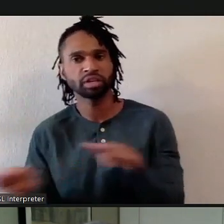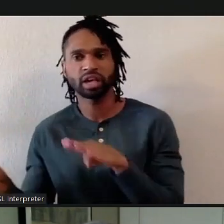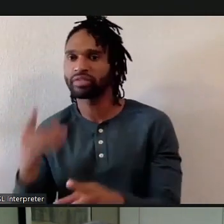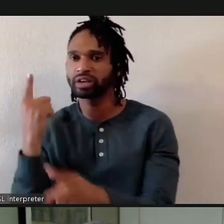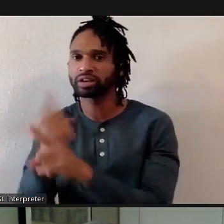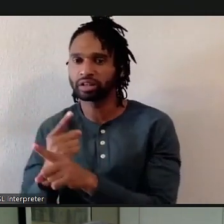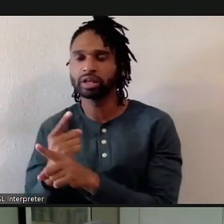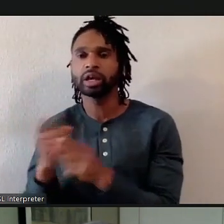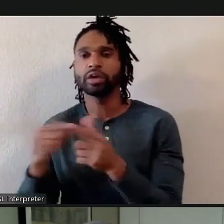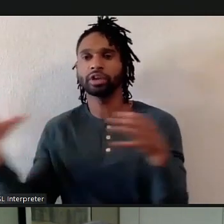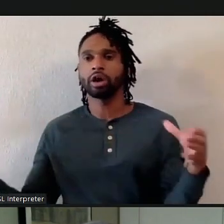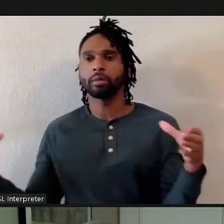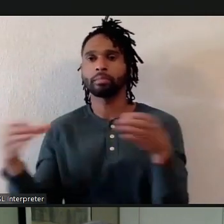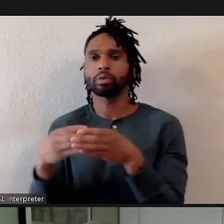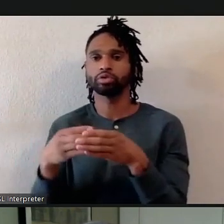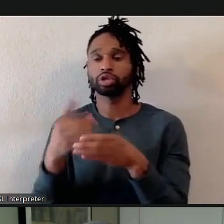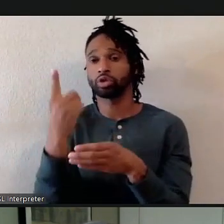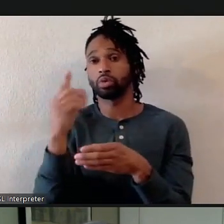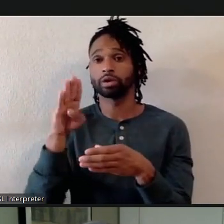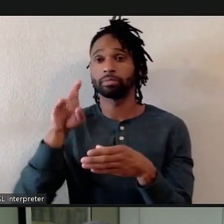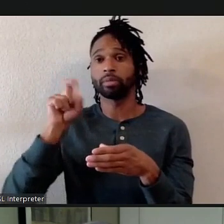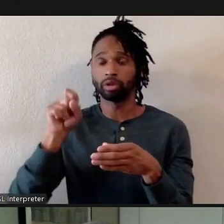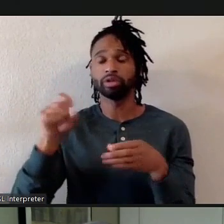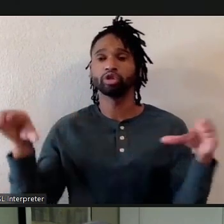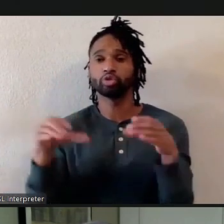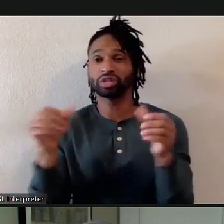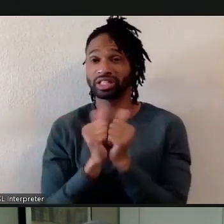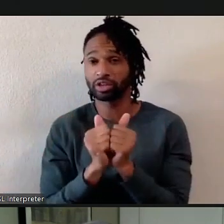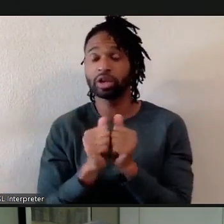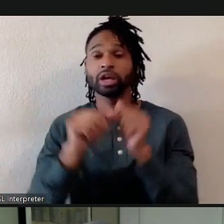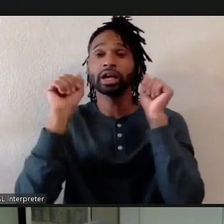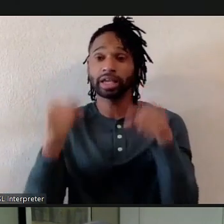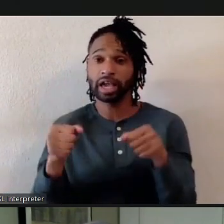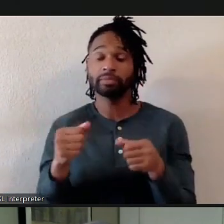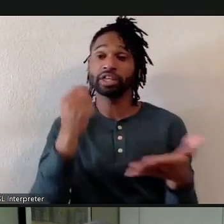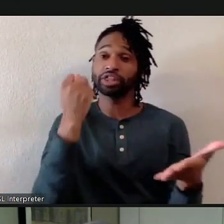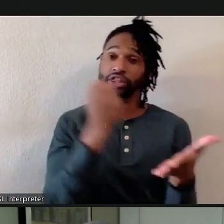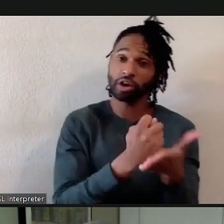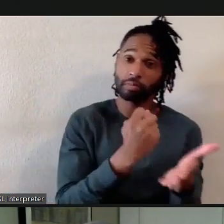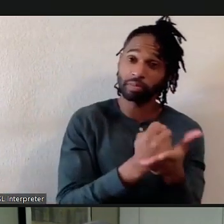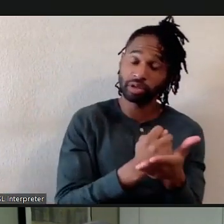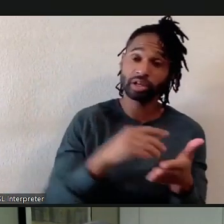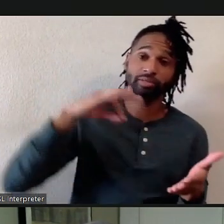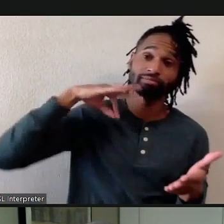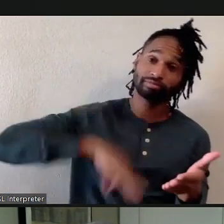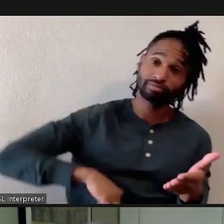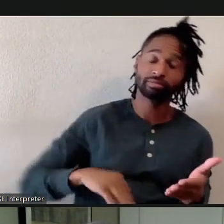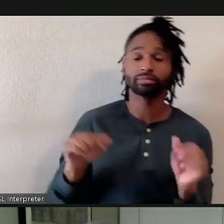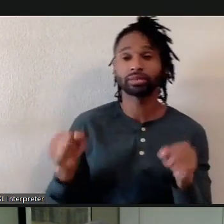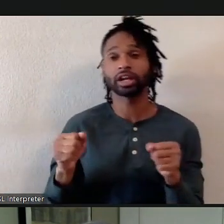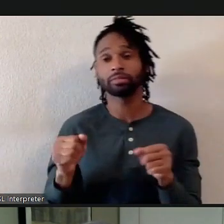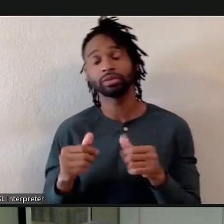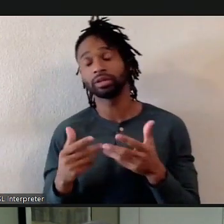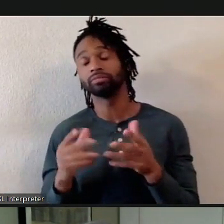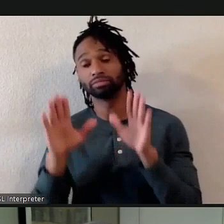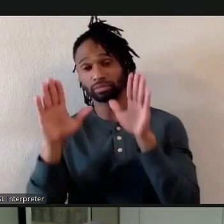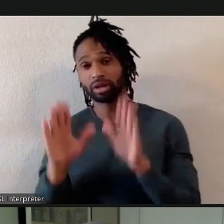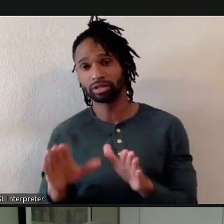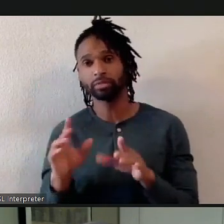merging into one bubble and doing things together can be both therapeutic, it can be very rewarding. And so it's an